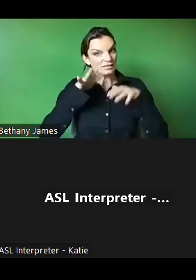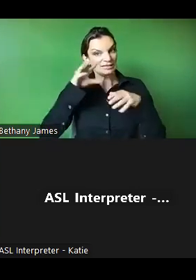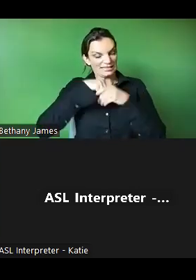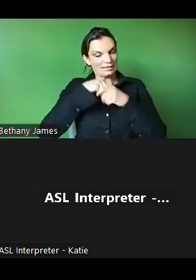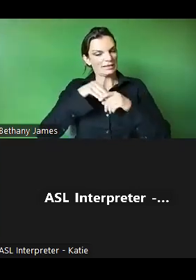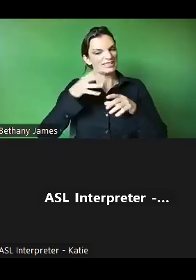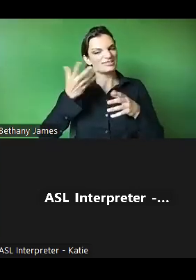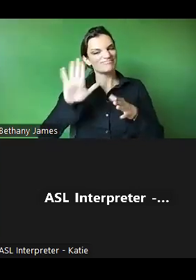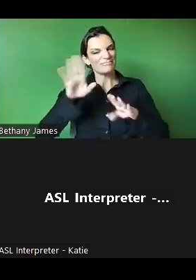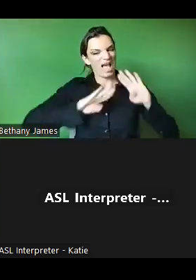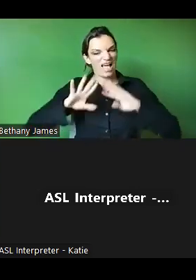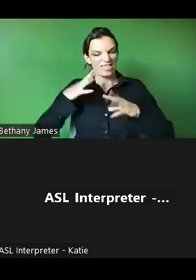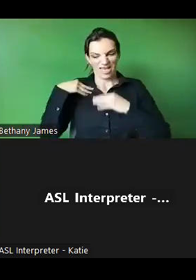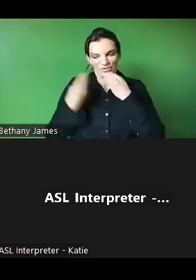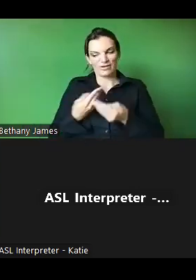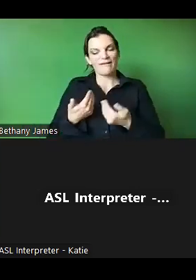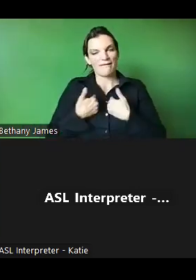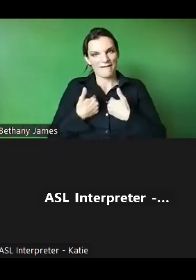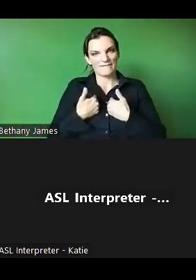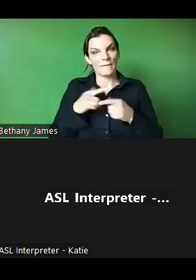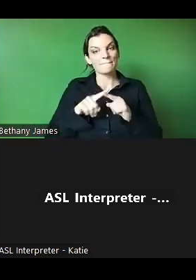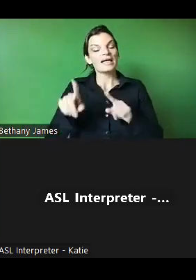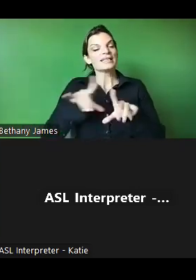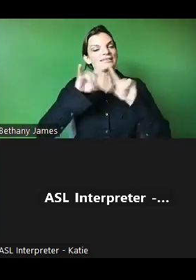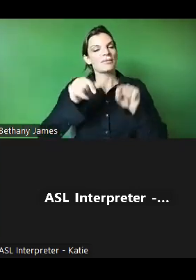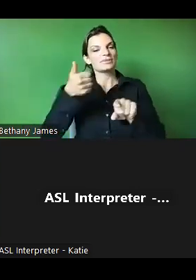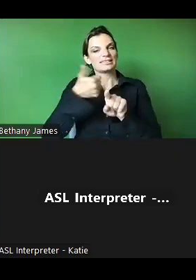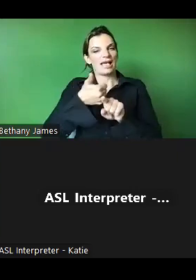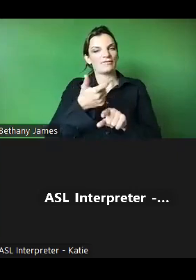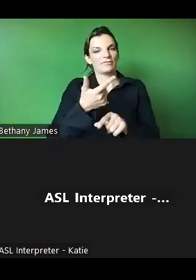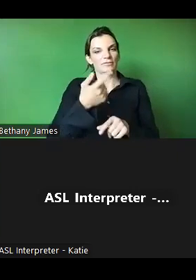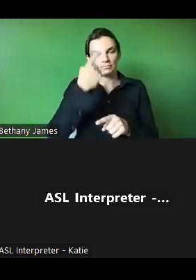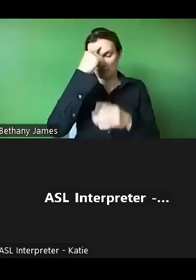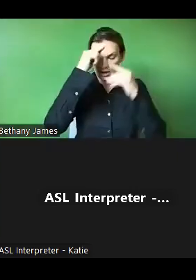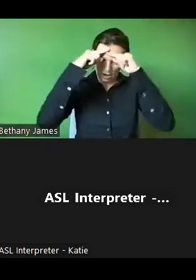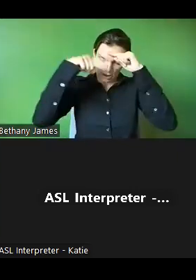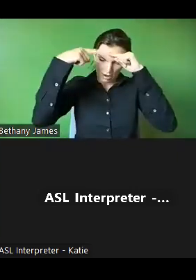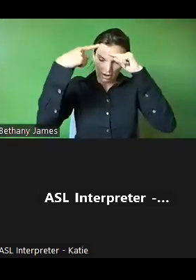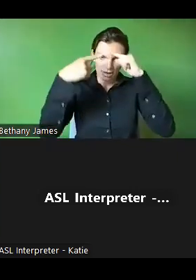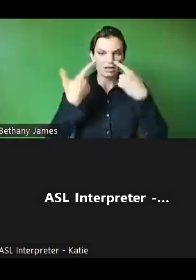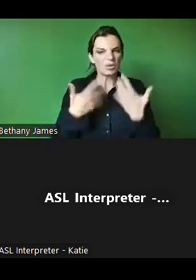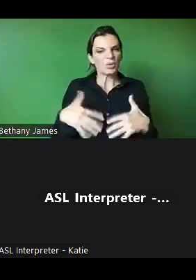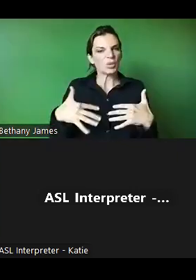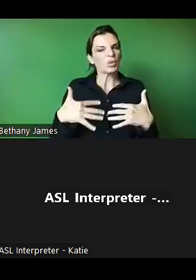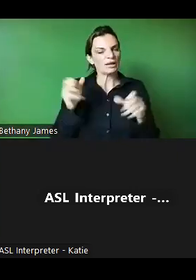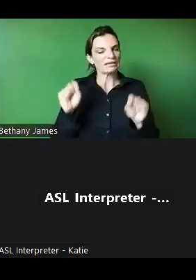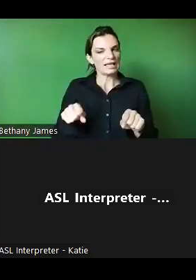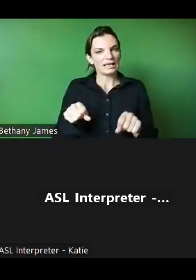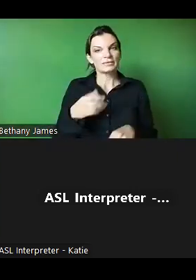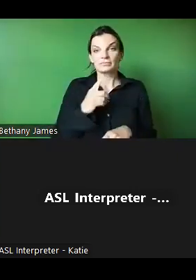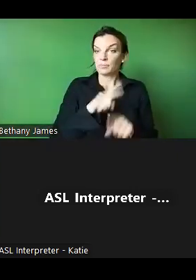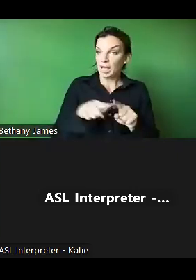has, but a lot of it is so much self-imposed. And I've seen her just flourish because I've asked